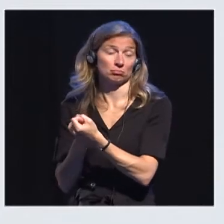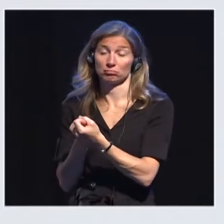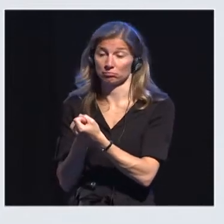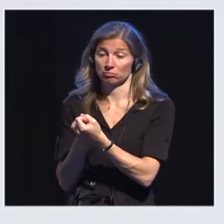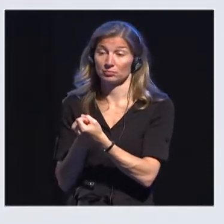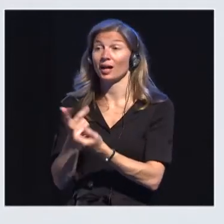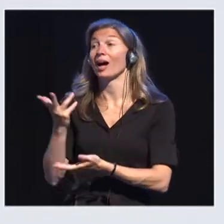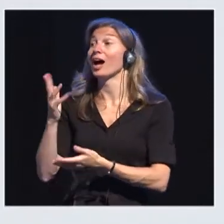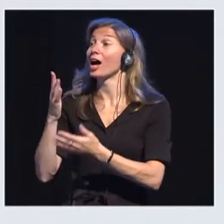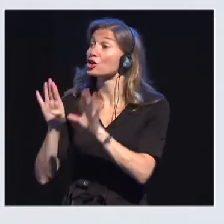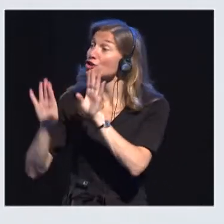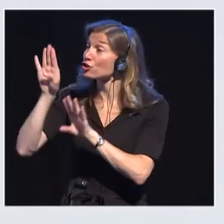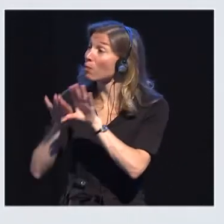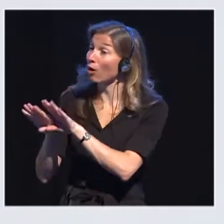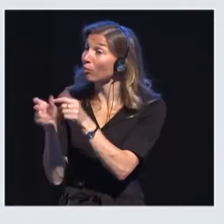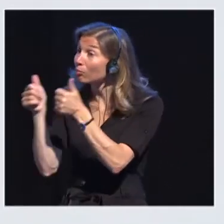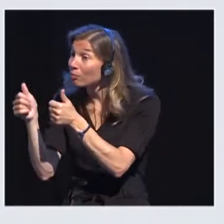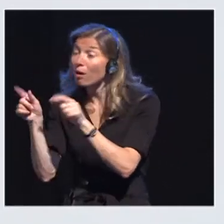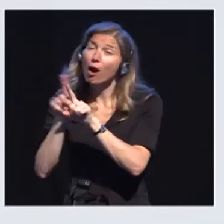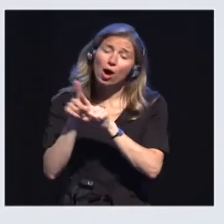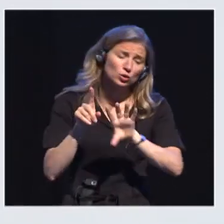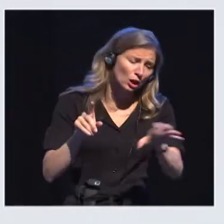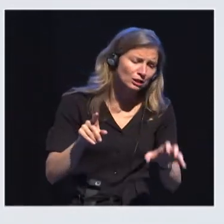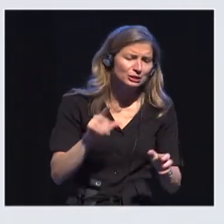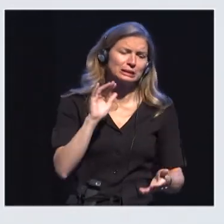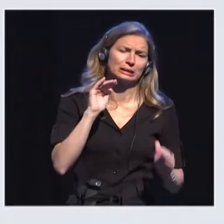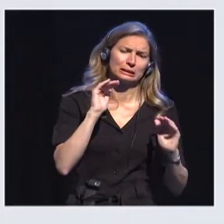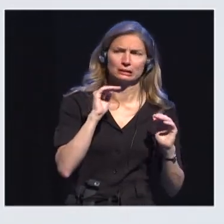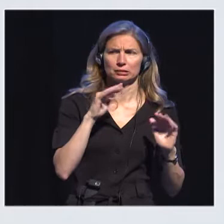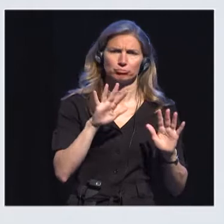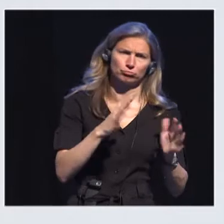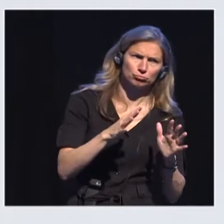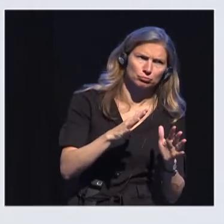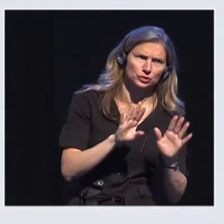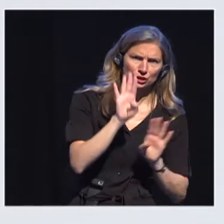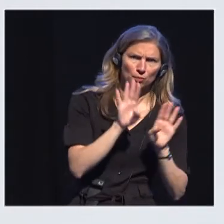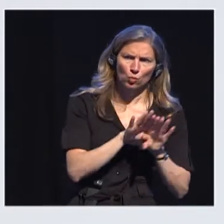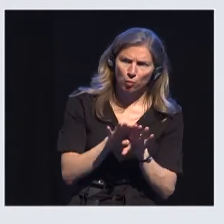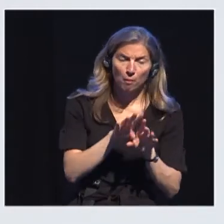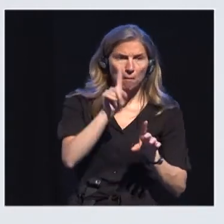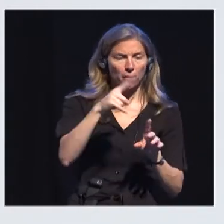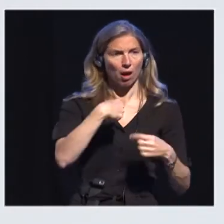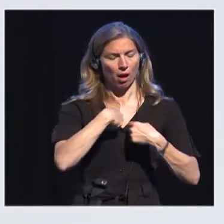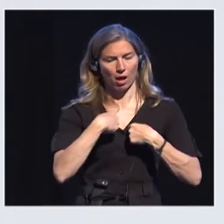less democratic countries. So if people, they will get more information, then